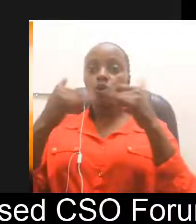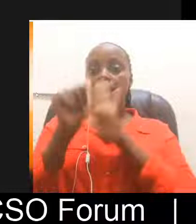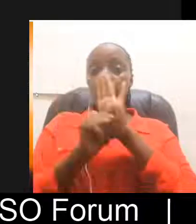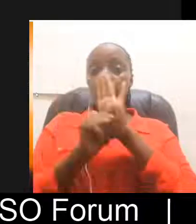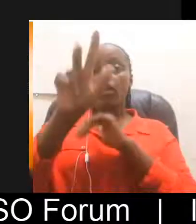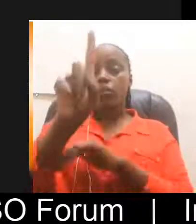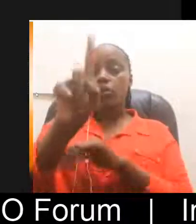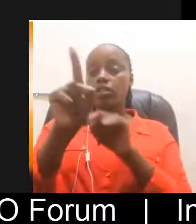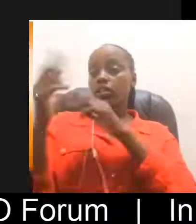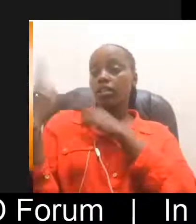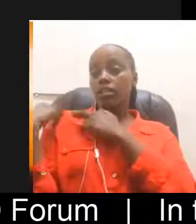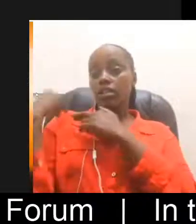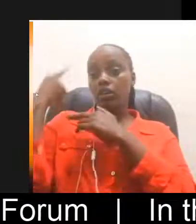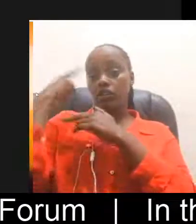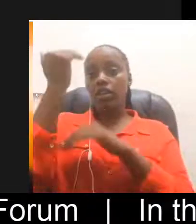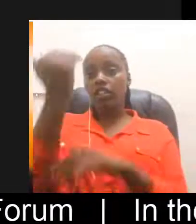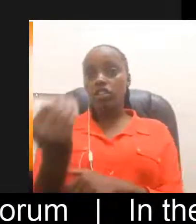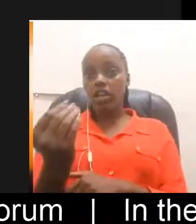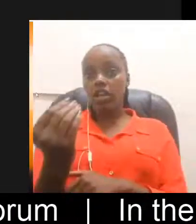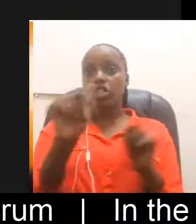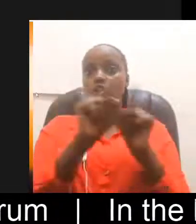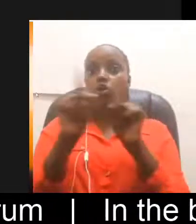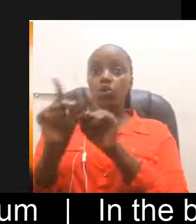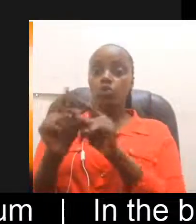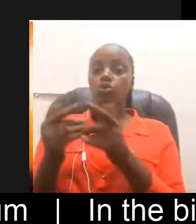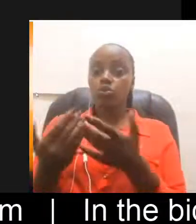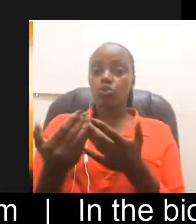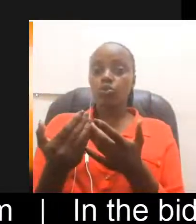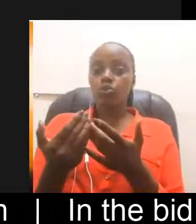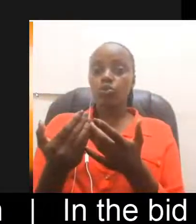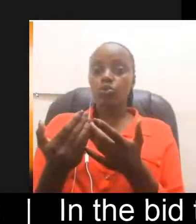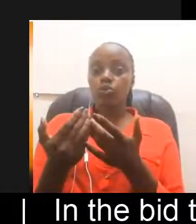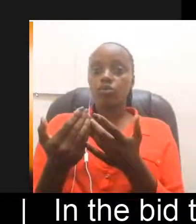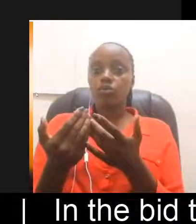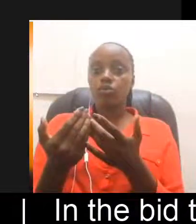Article 31, which is the responsibility of the child. And this